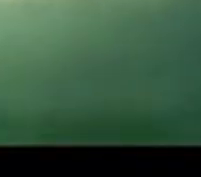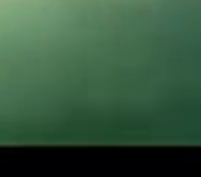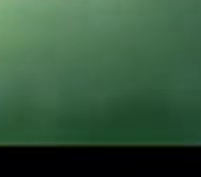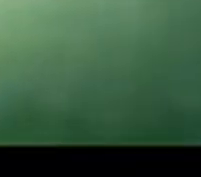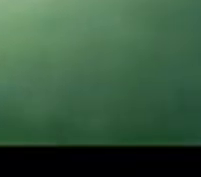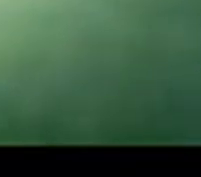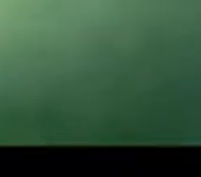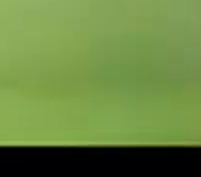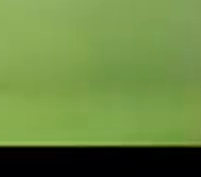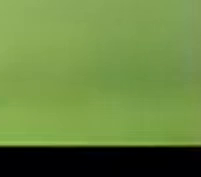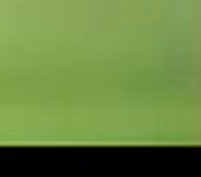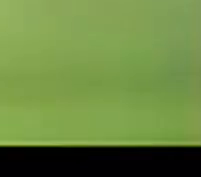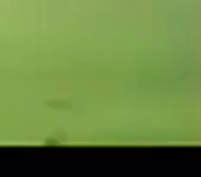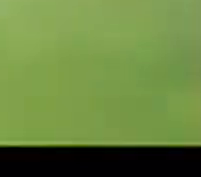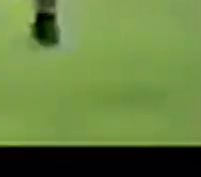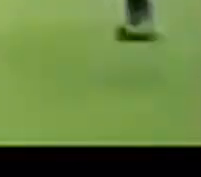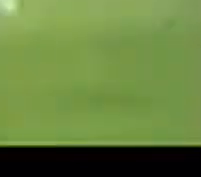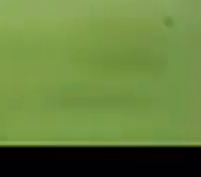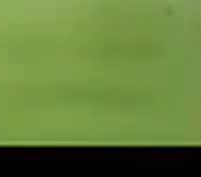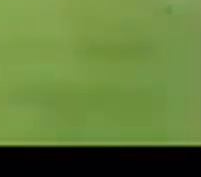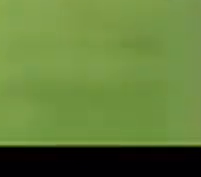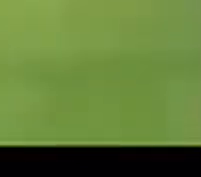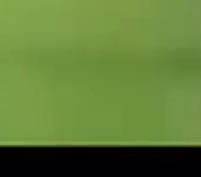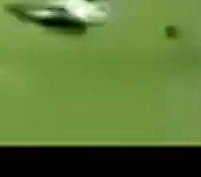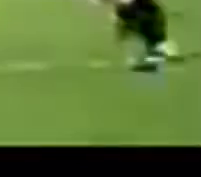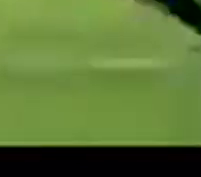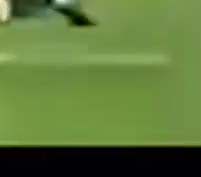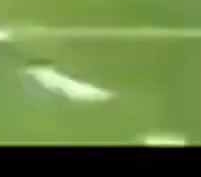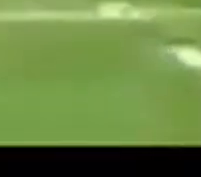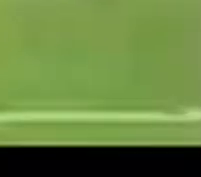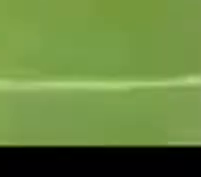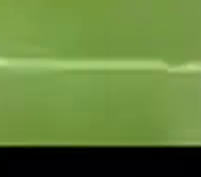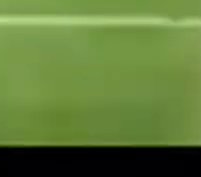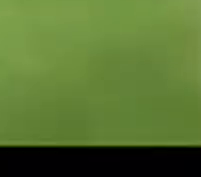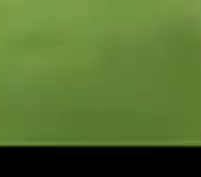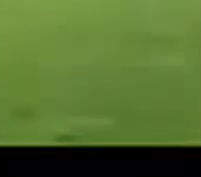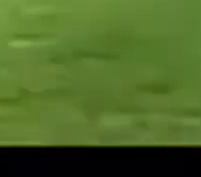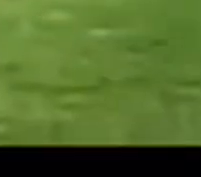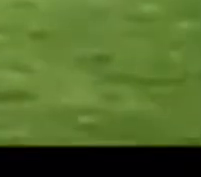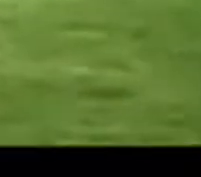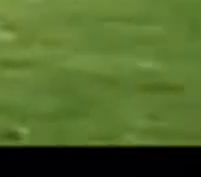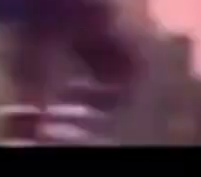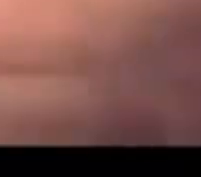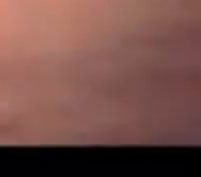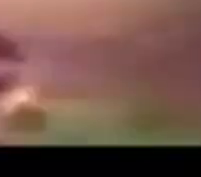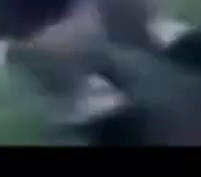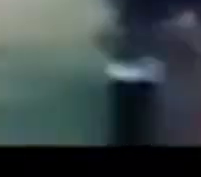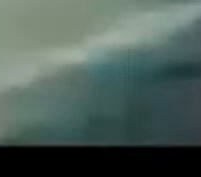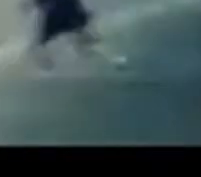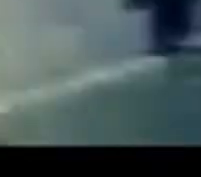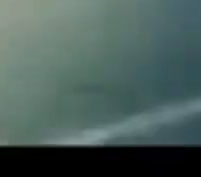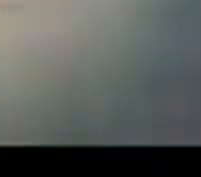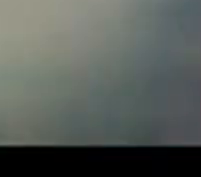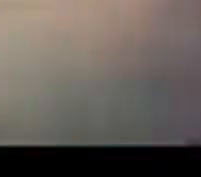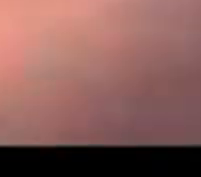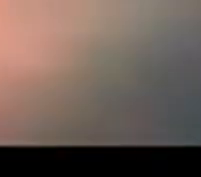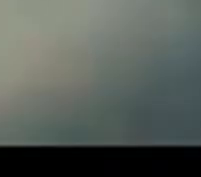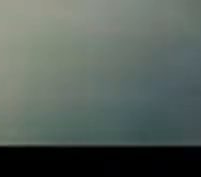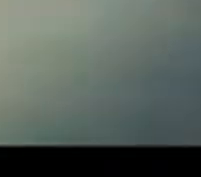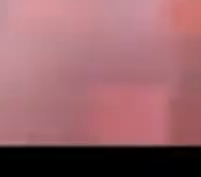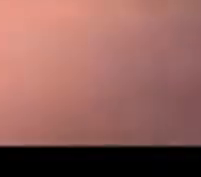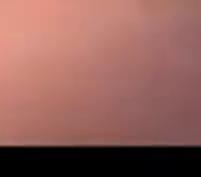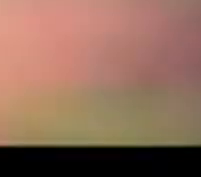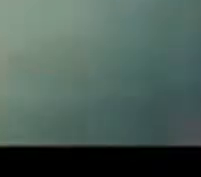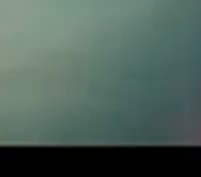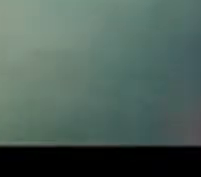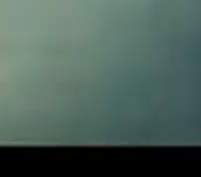7s, where Fiji won the 1997 and 2005 editions with Vaisale, the player of the tournament. He is also the top point scorer